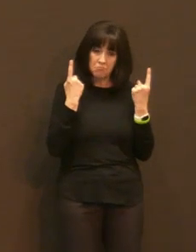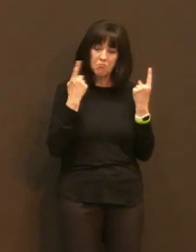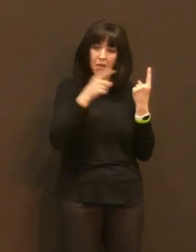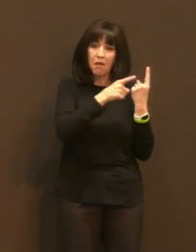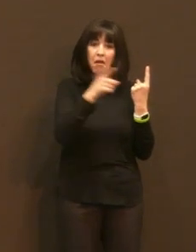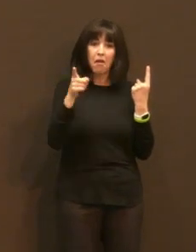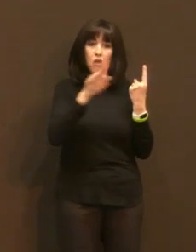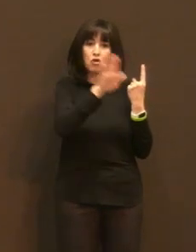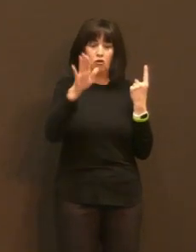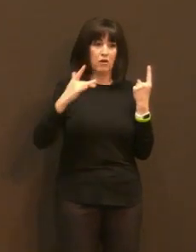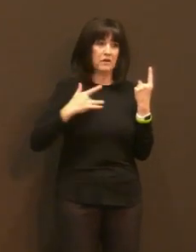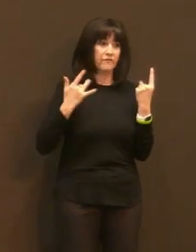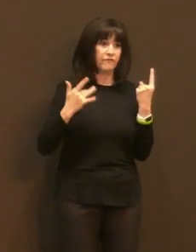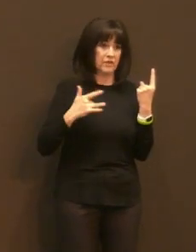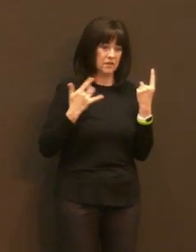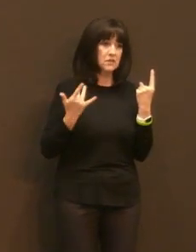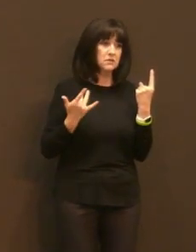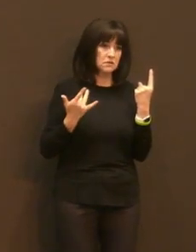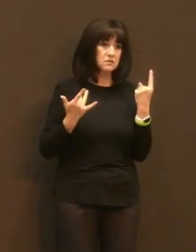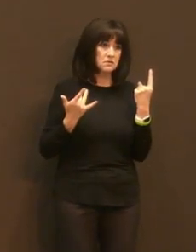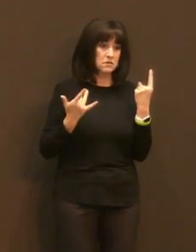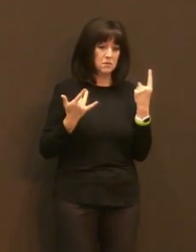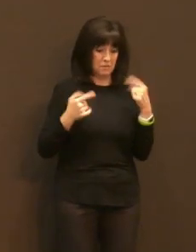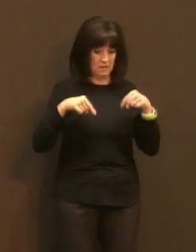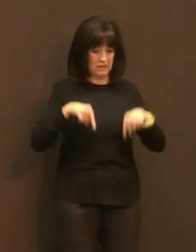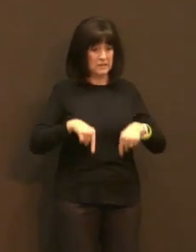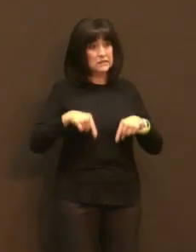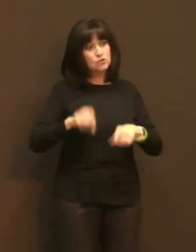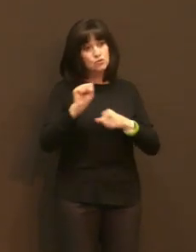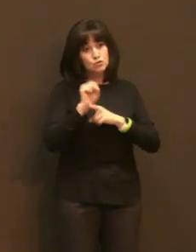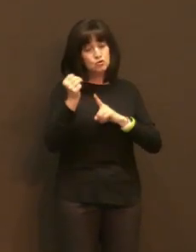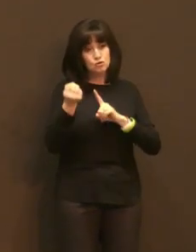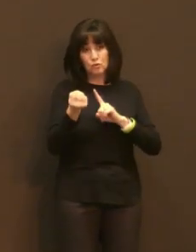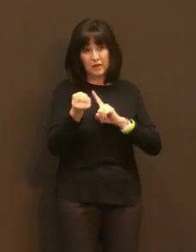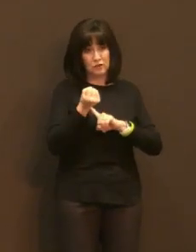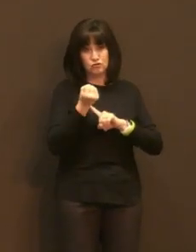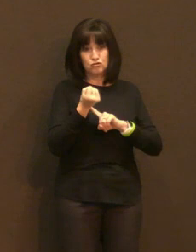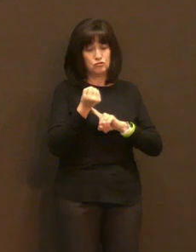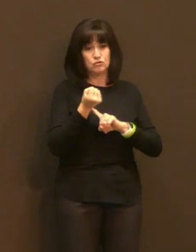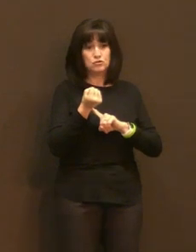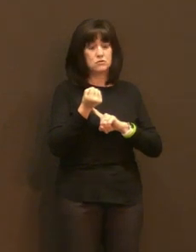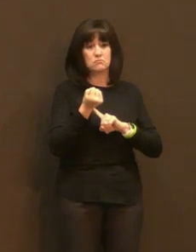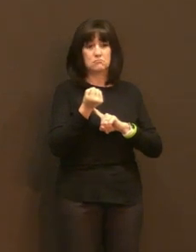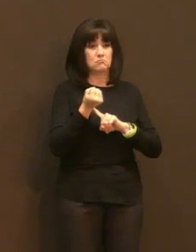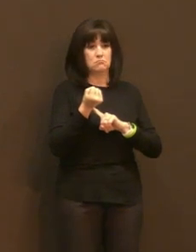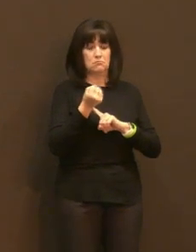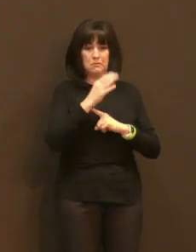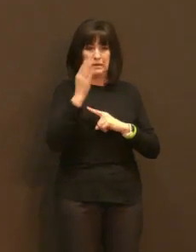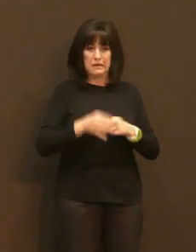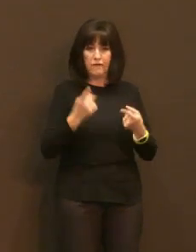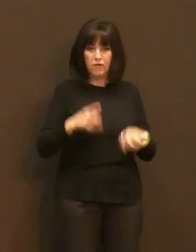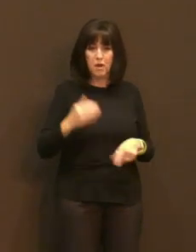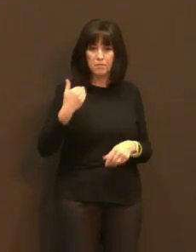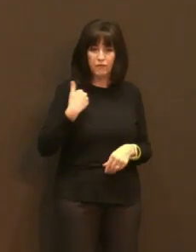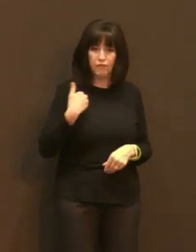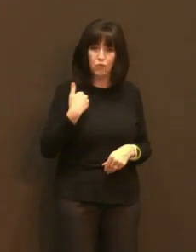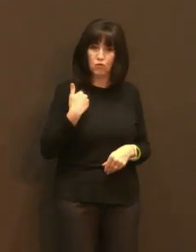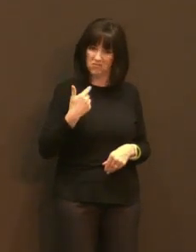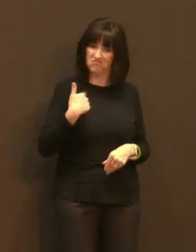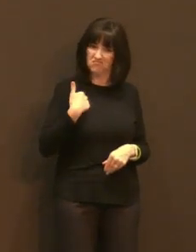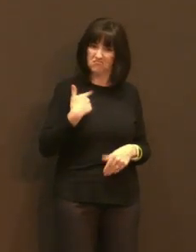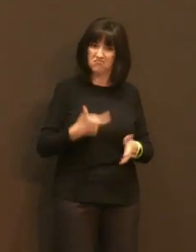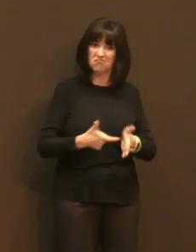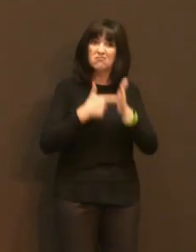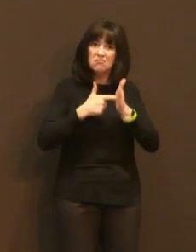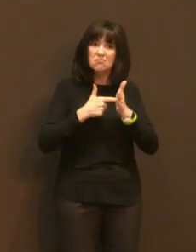that, but the only way really to make thoughtful decisions expeditiously, it's really